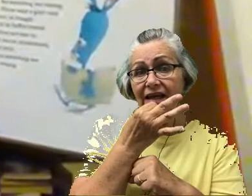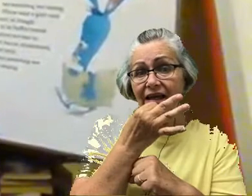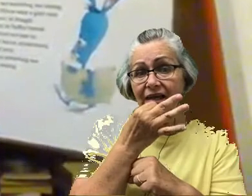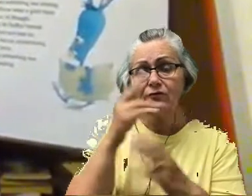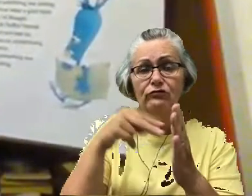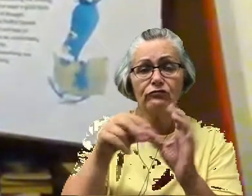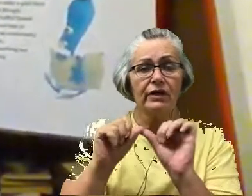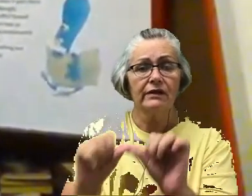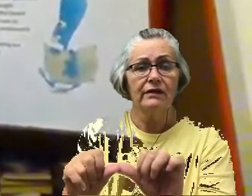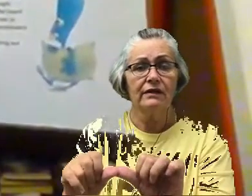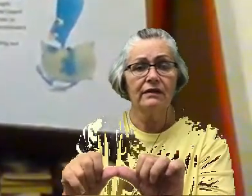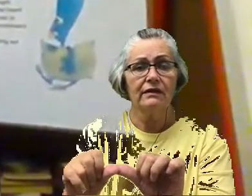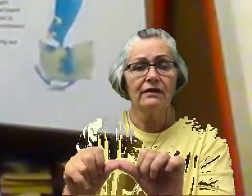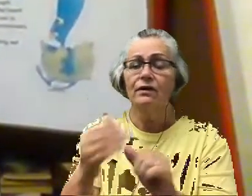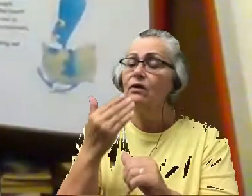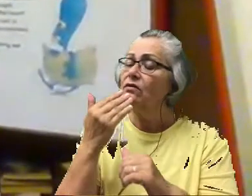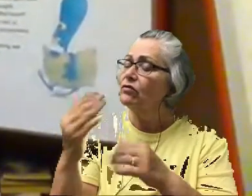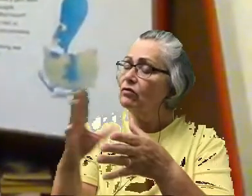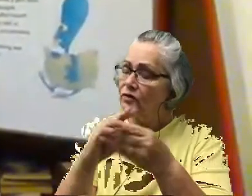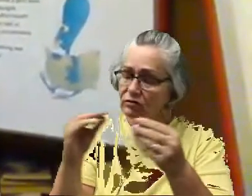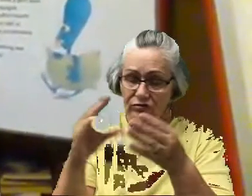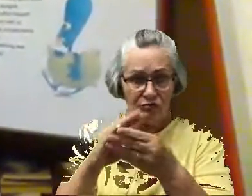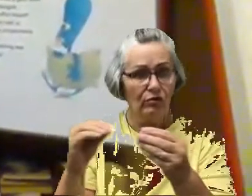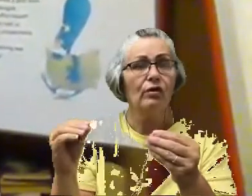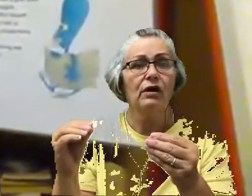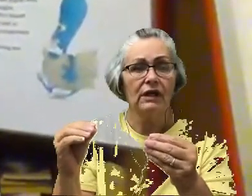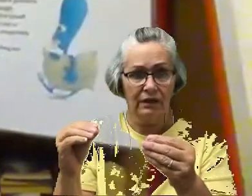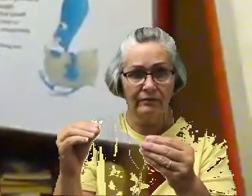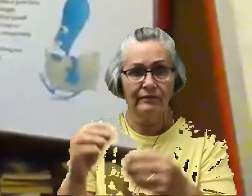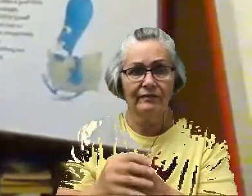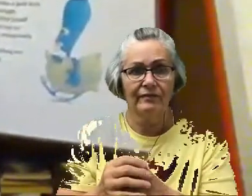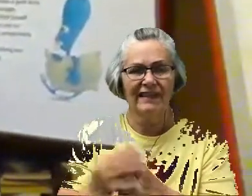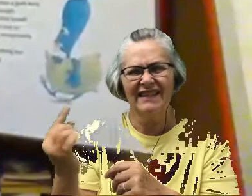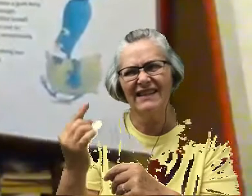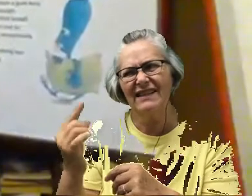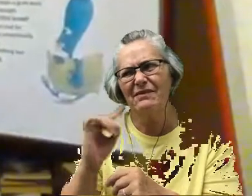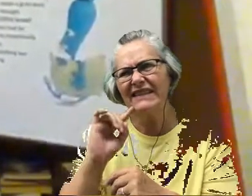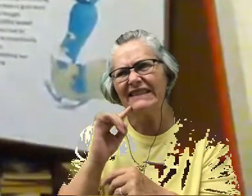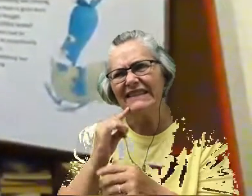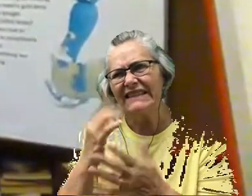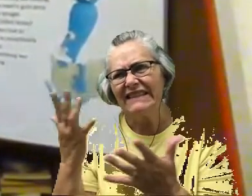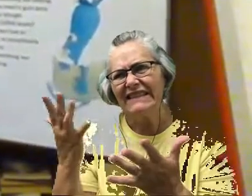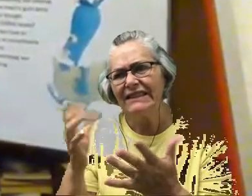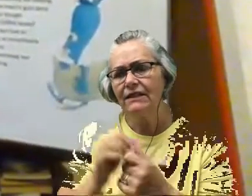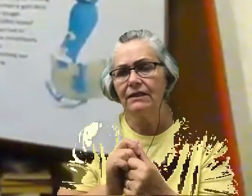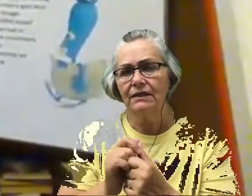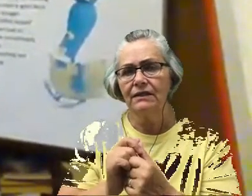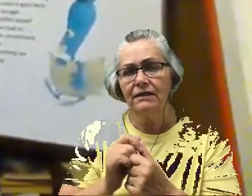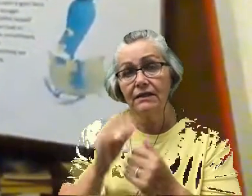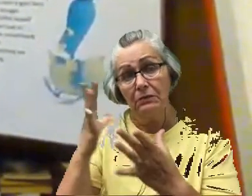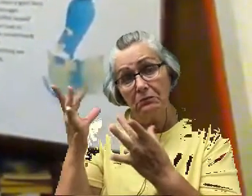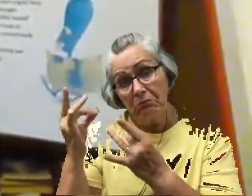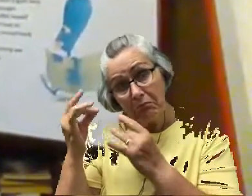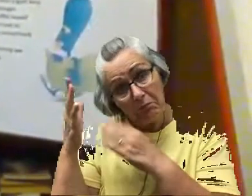on. It was a very good story. But something was missing. Pillows make a good story